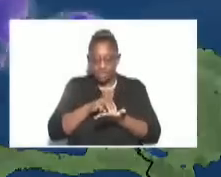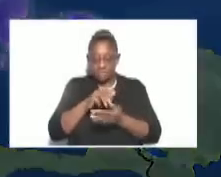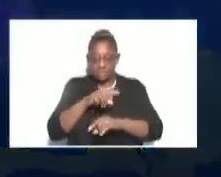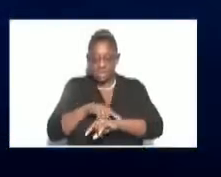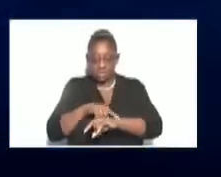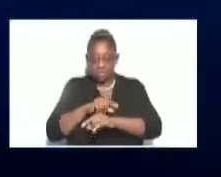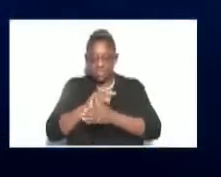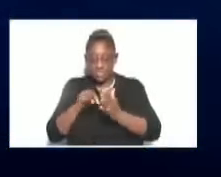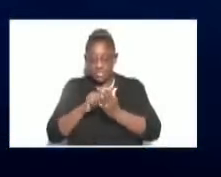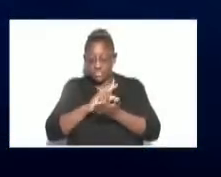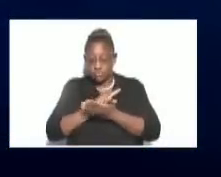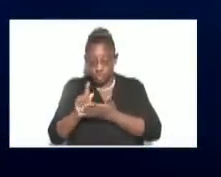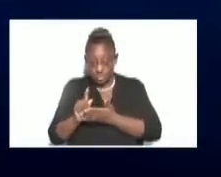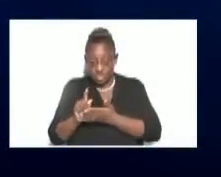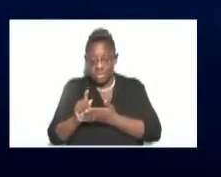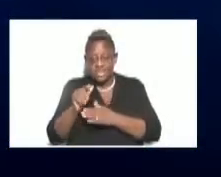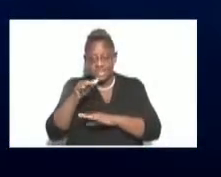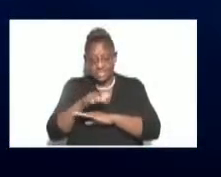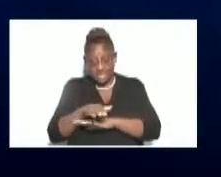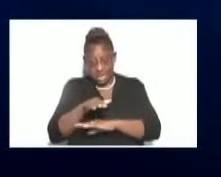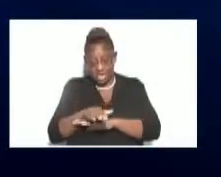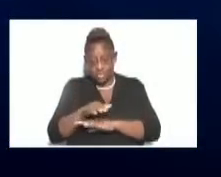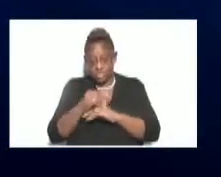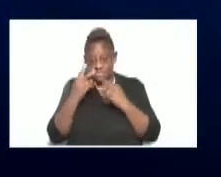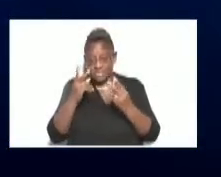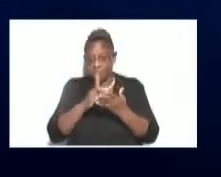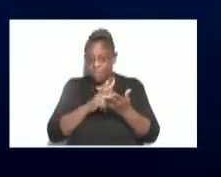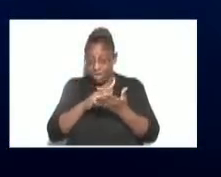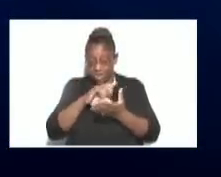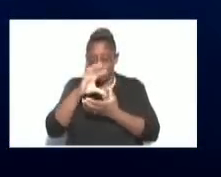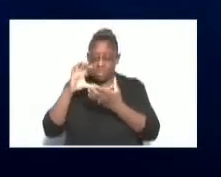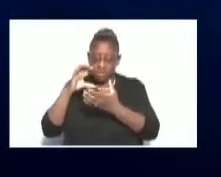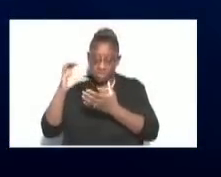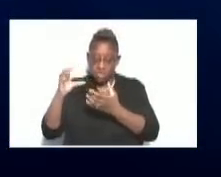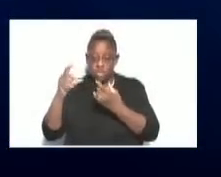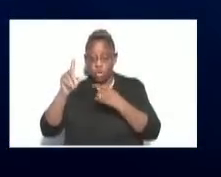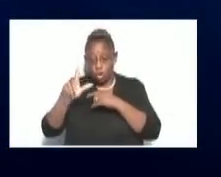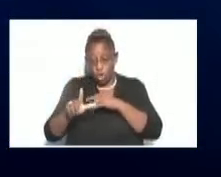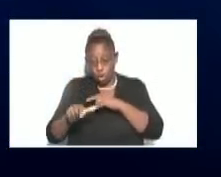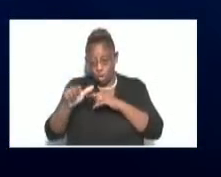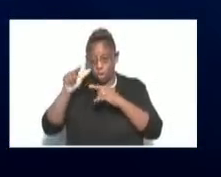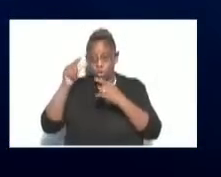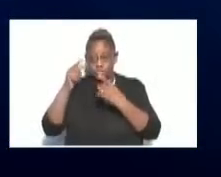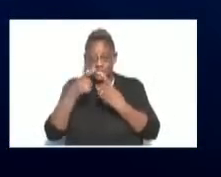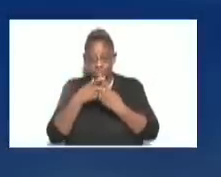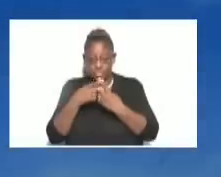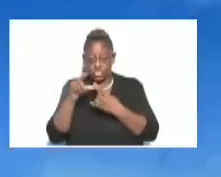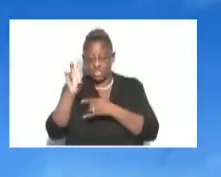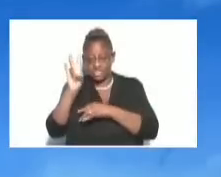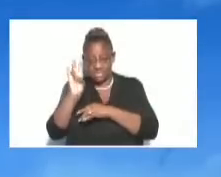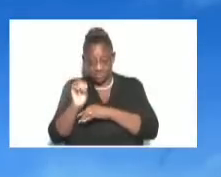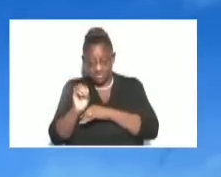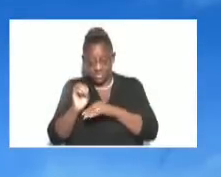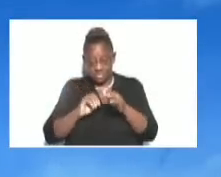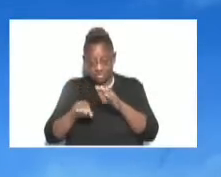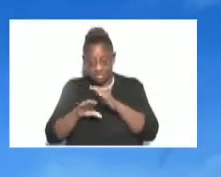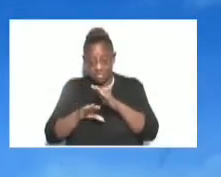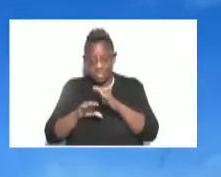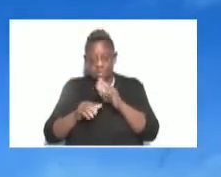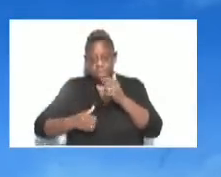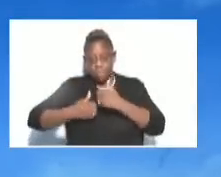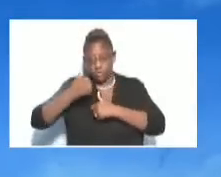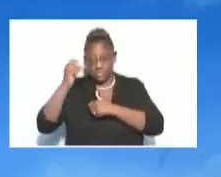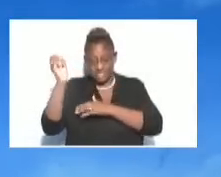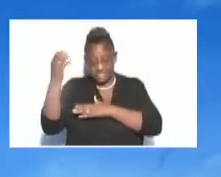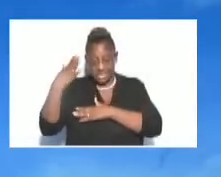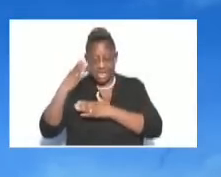week. Forecast for tonight, partly cloudy, a bit on the mild side, but your low temperature just around 70 degrees. And tomorrow it's going to be mostly sunny